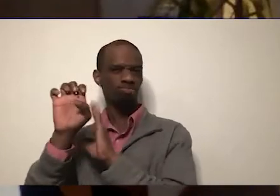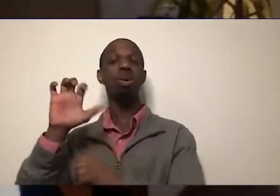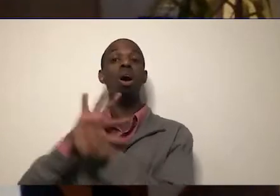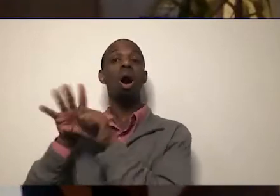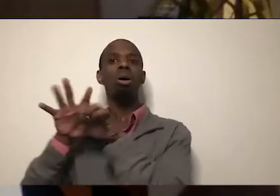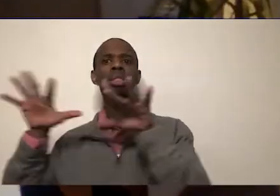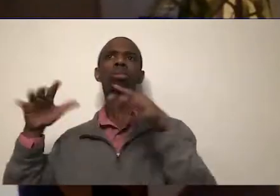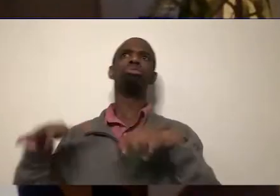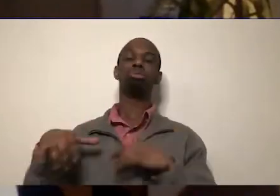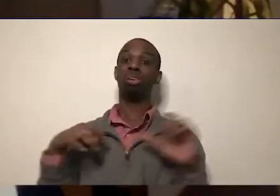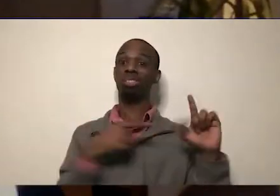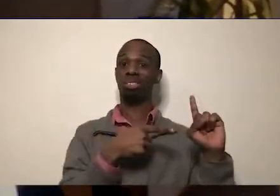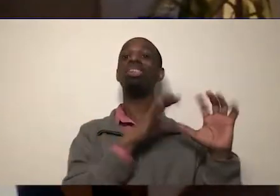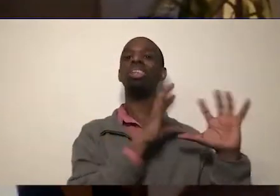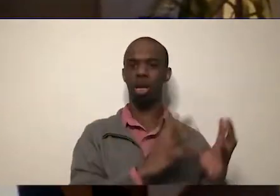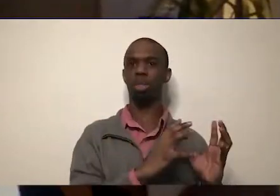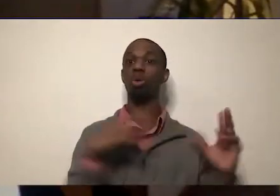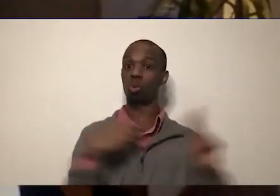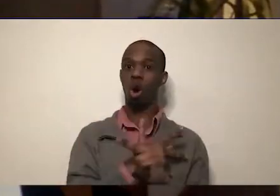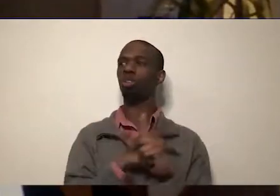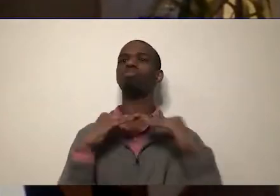disproportionate effects on communities of color.